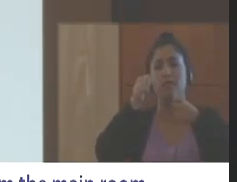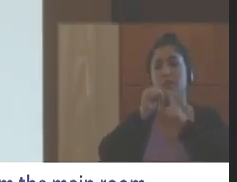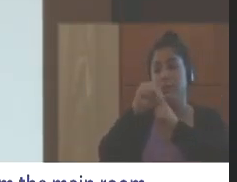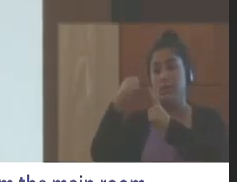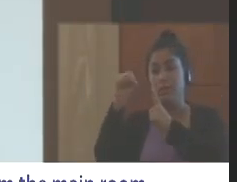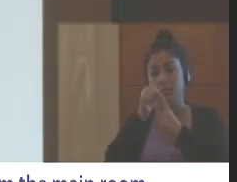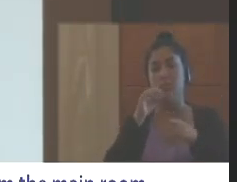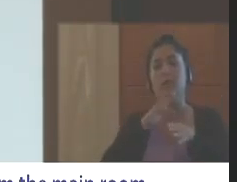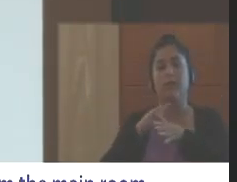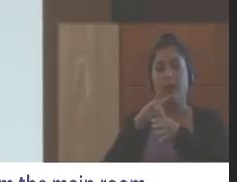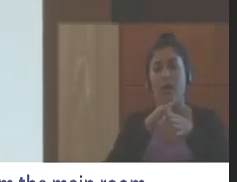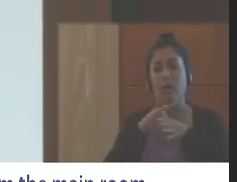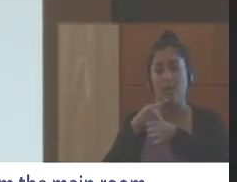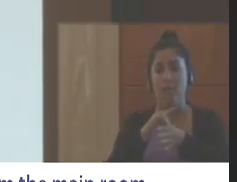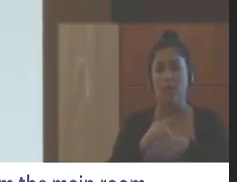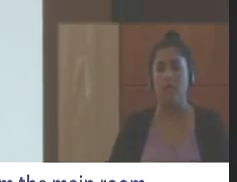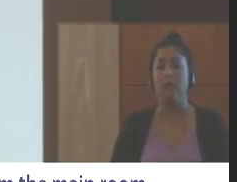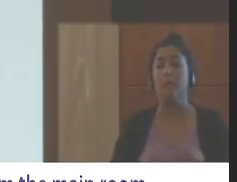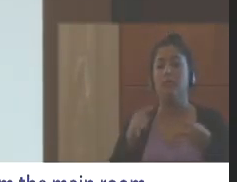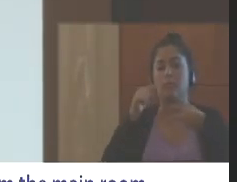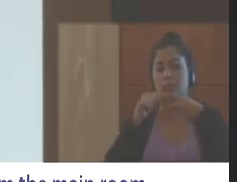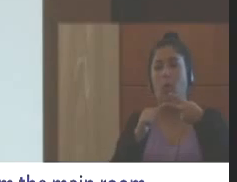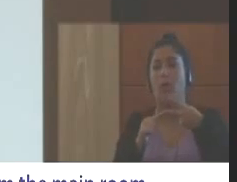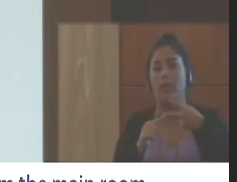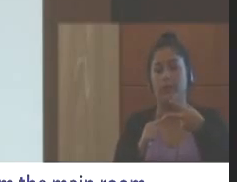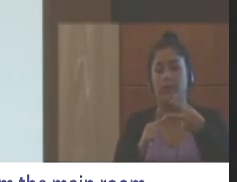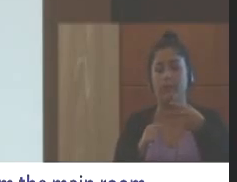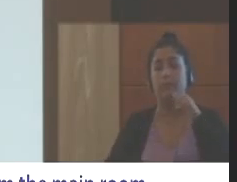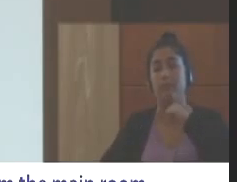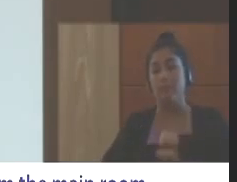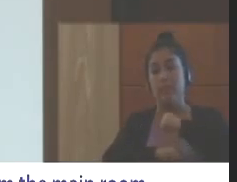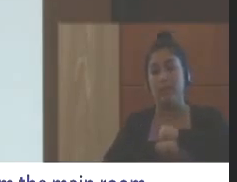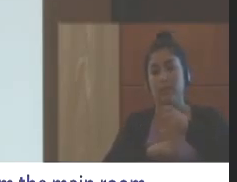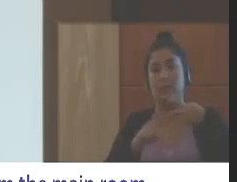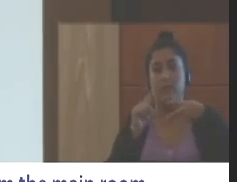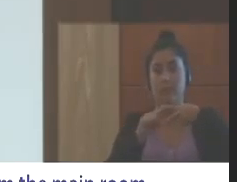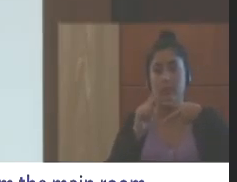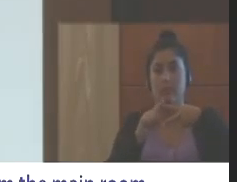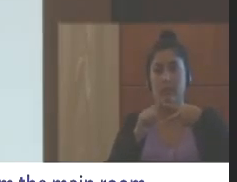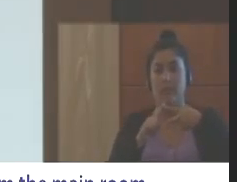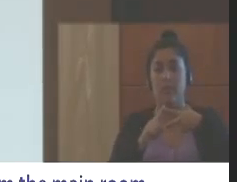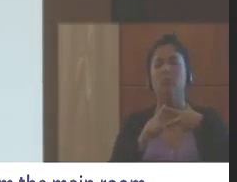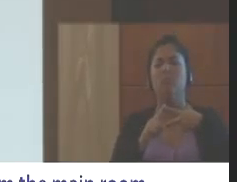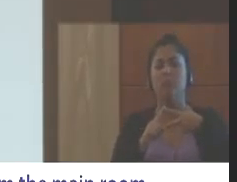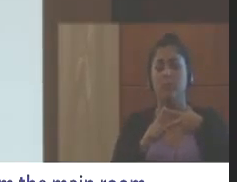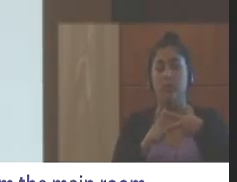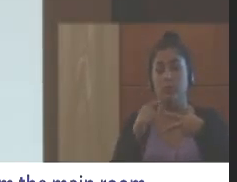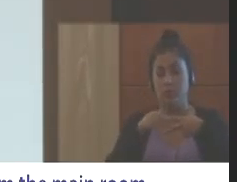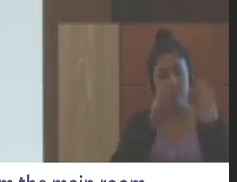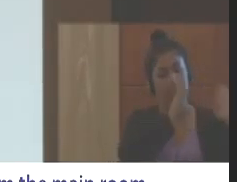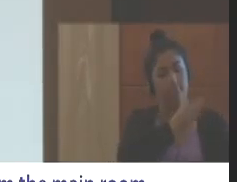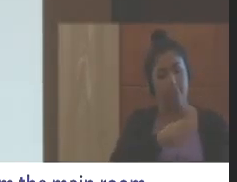management, focused on two technical organizations. One, which